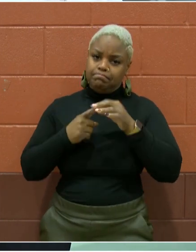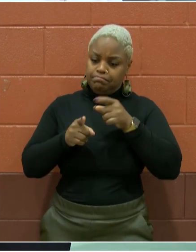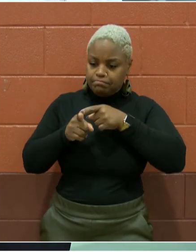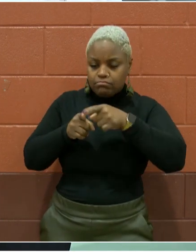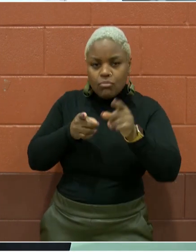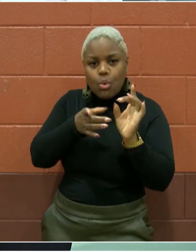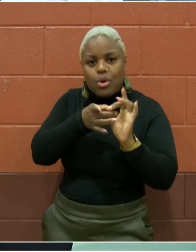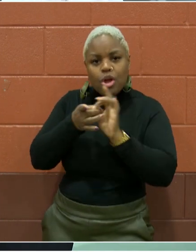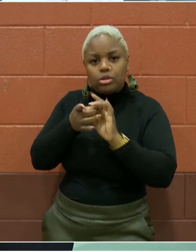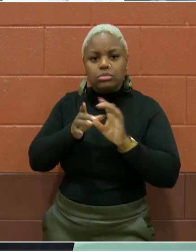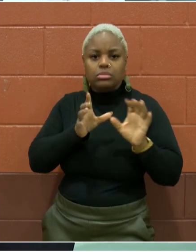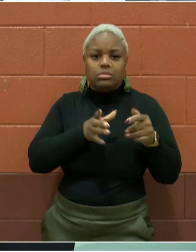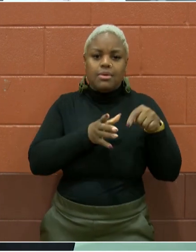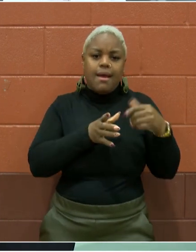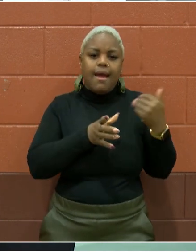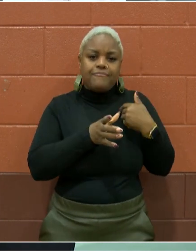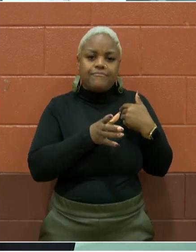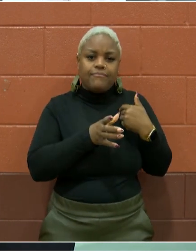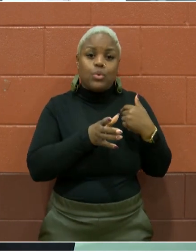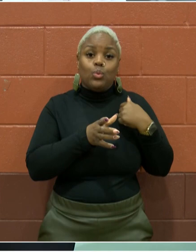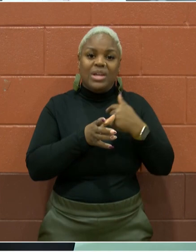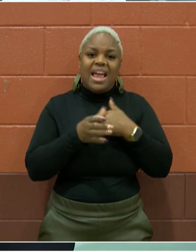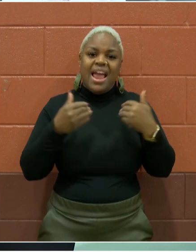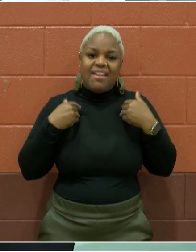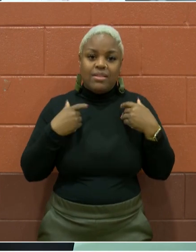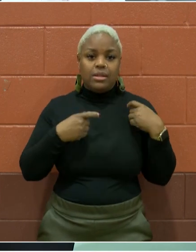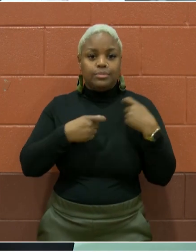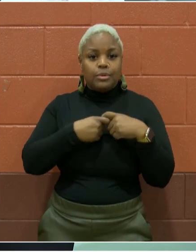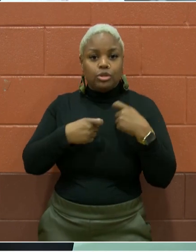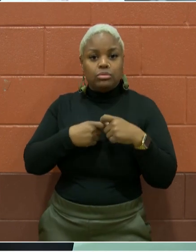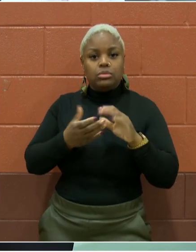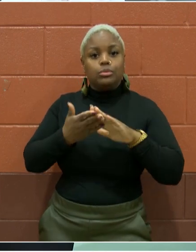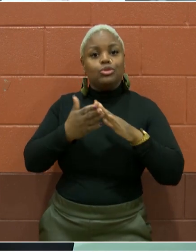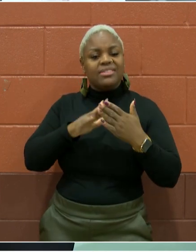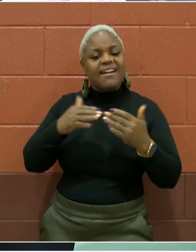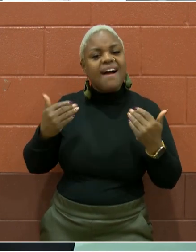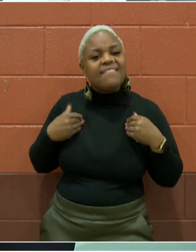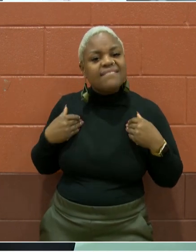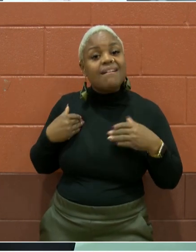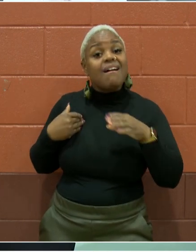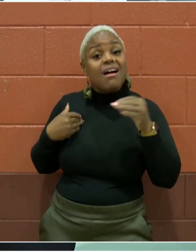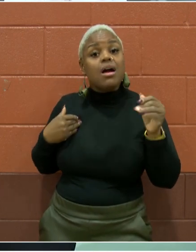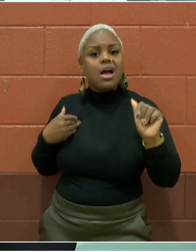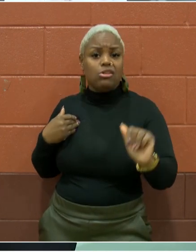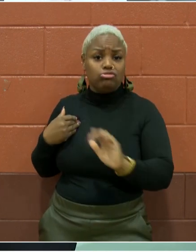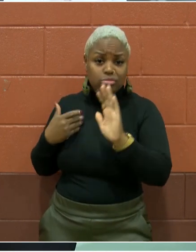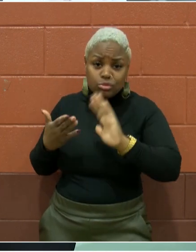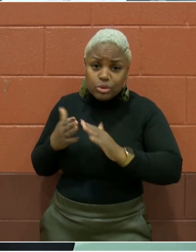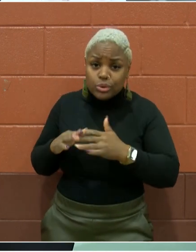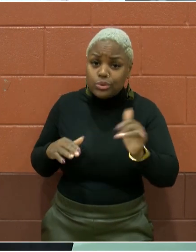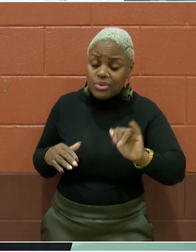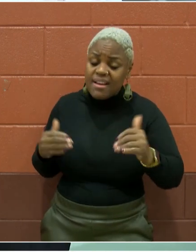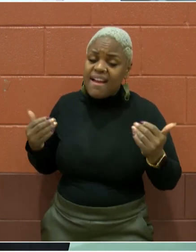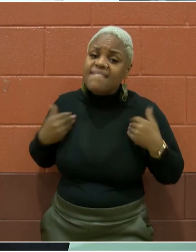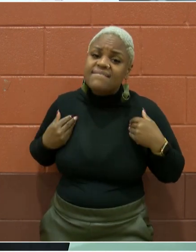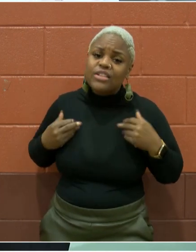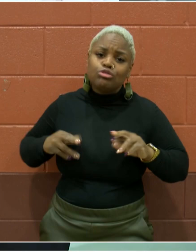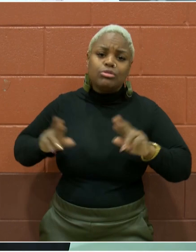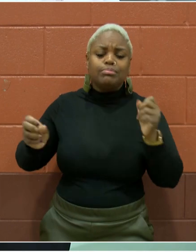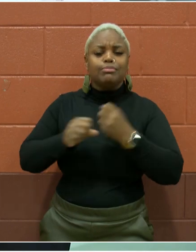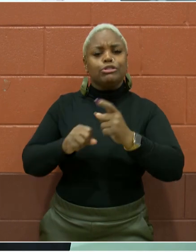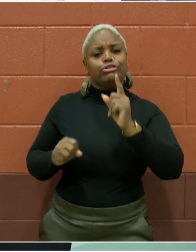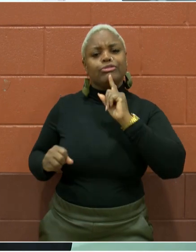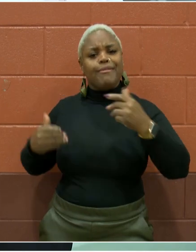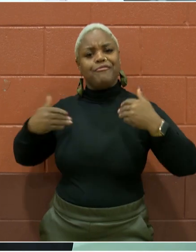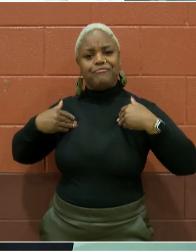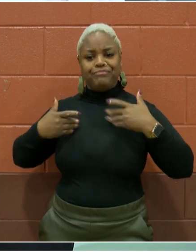do work with our Hispanic, Latino population and our Asian communities. And we will make sure that there's an opportunity for our